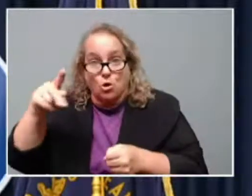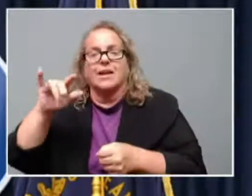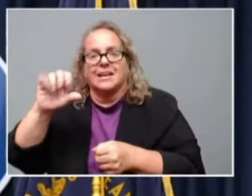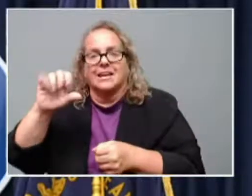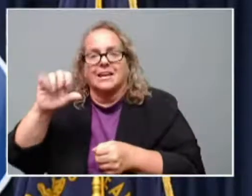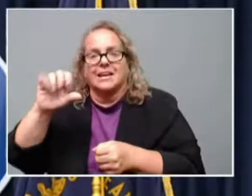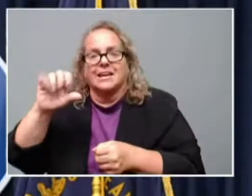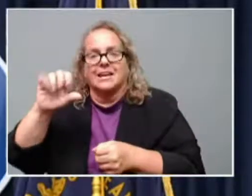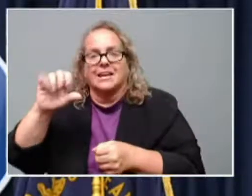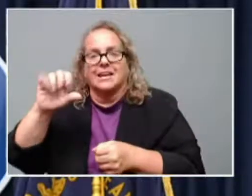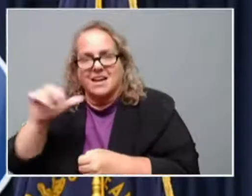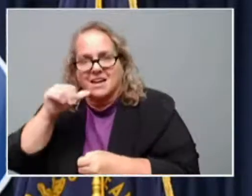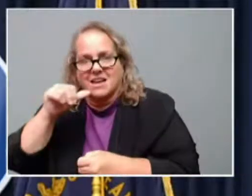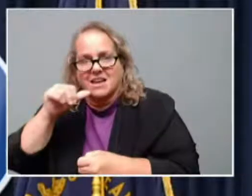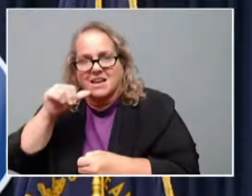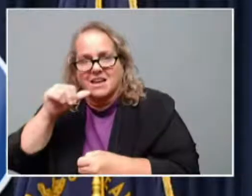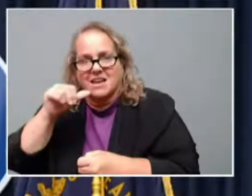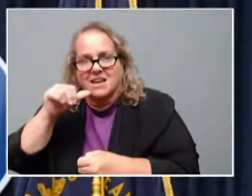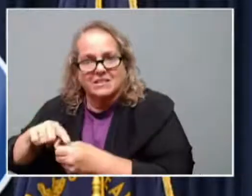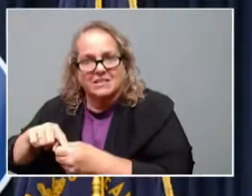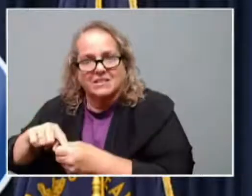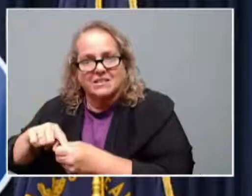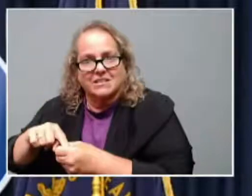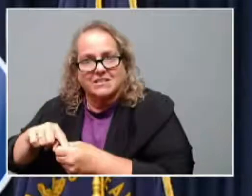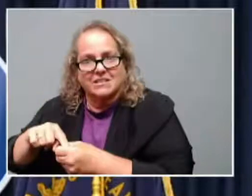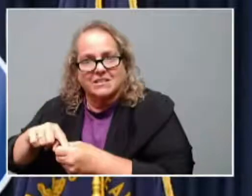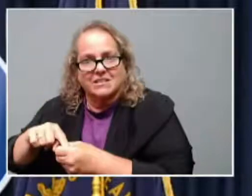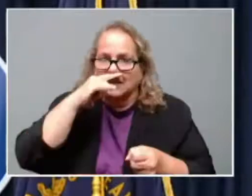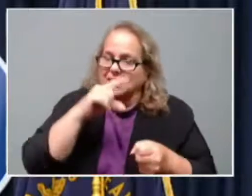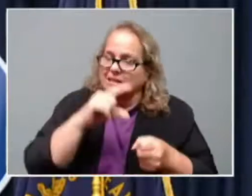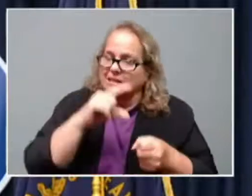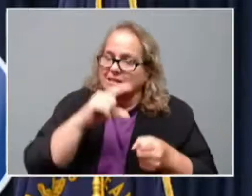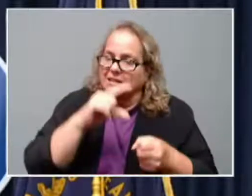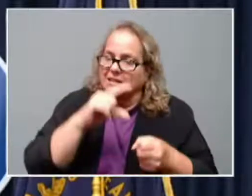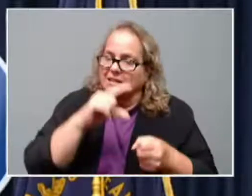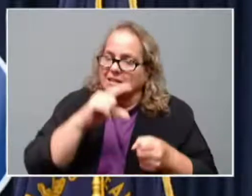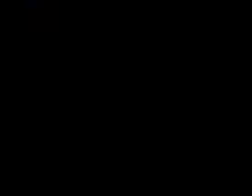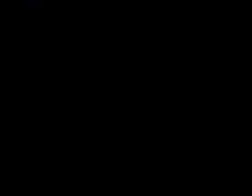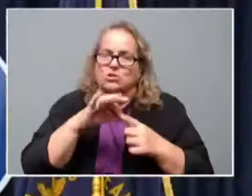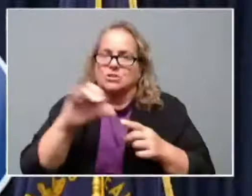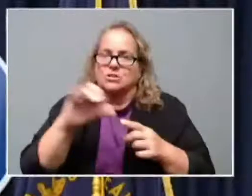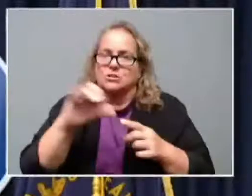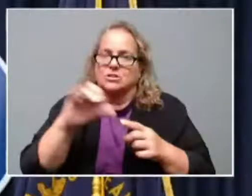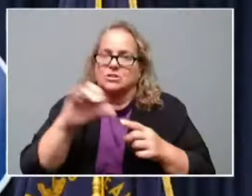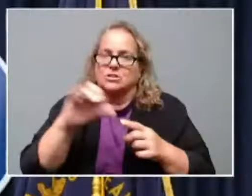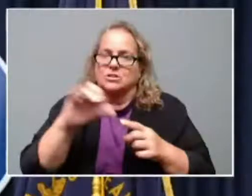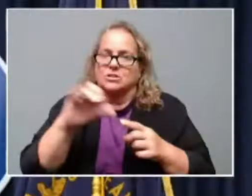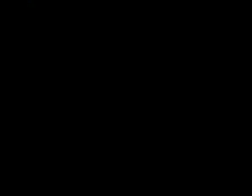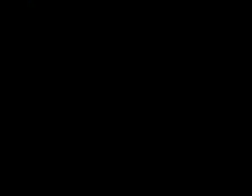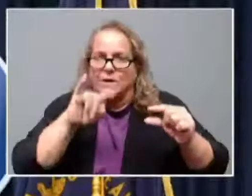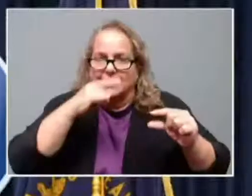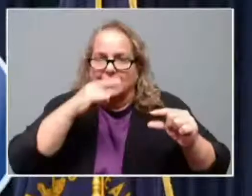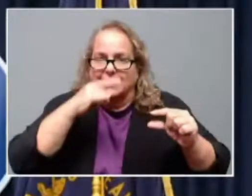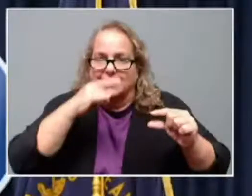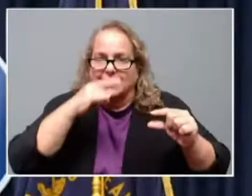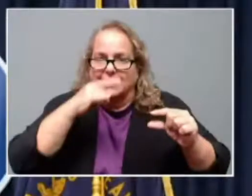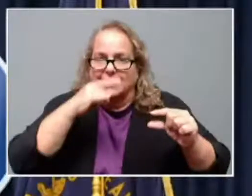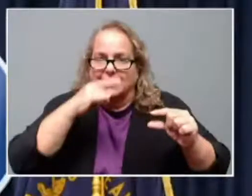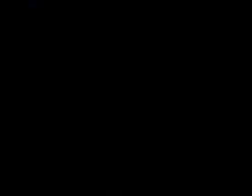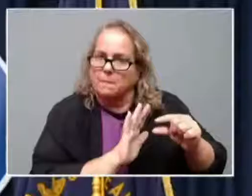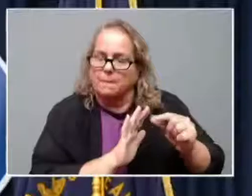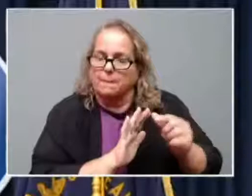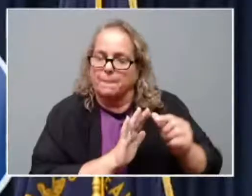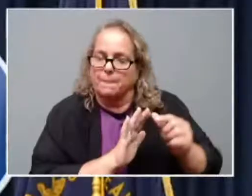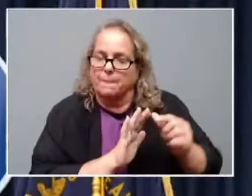kids version is manufactured and shipped specifically for those kids. So here it is. We